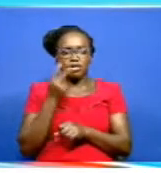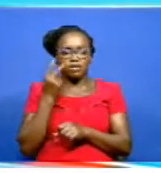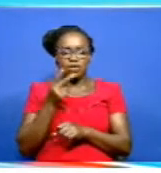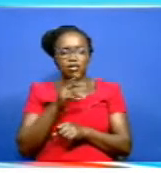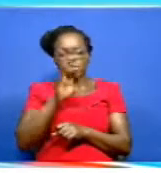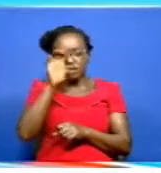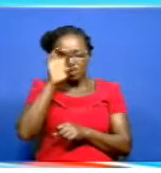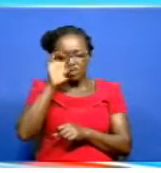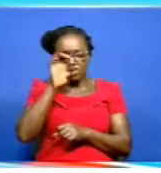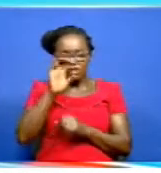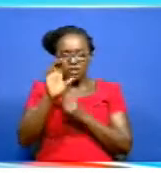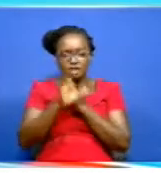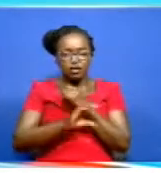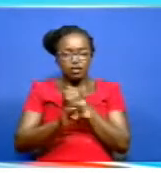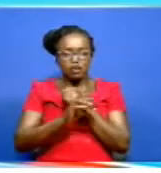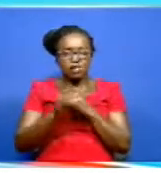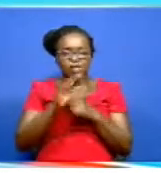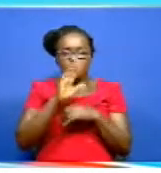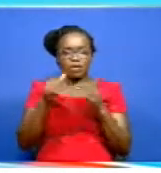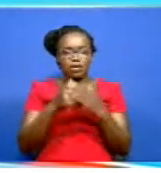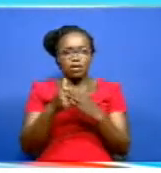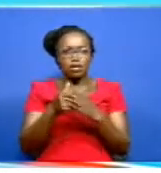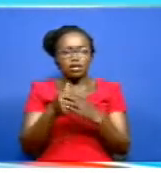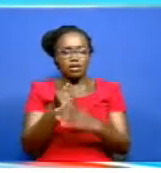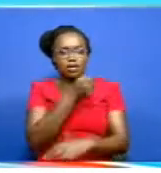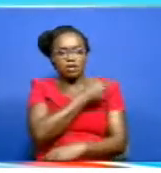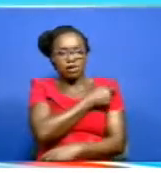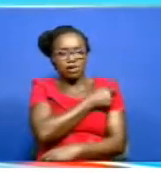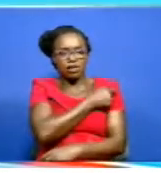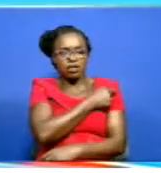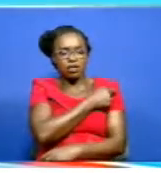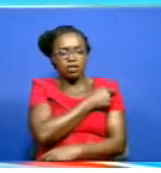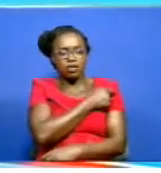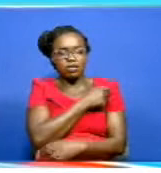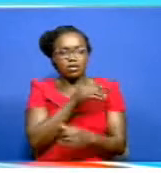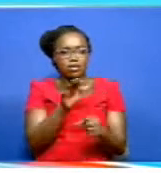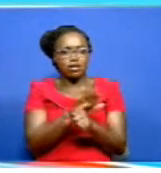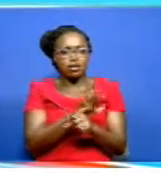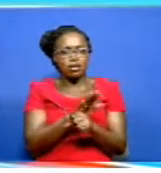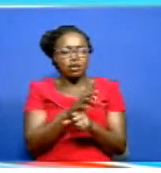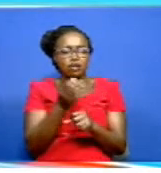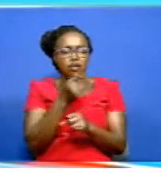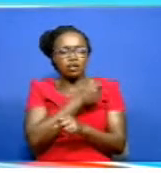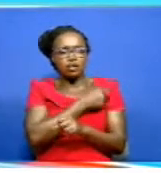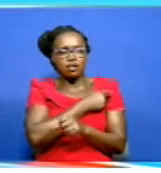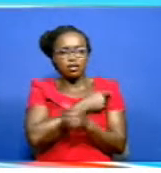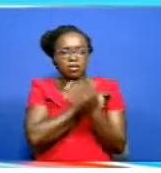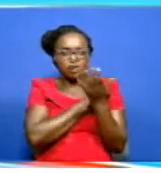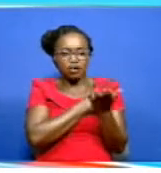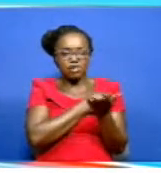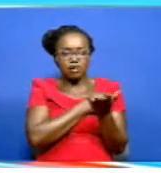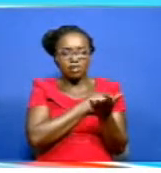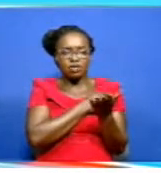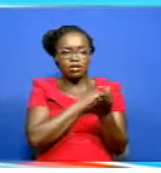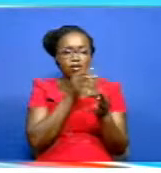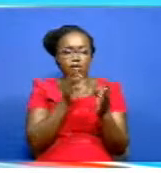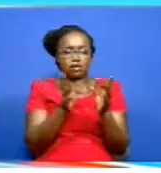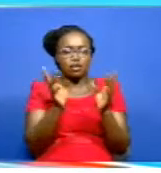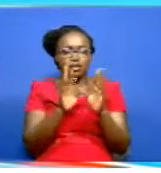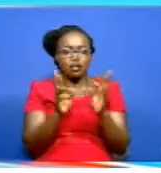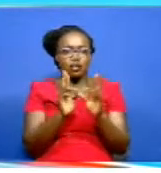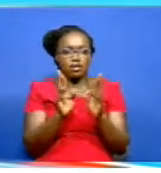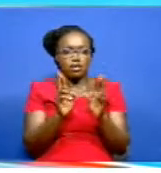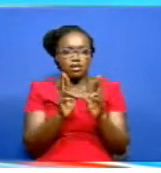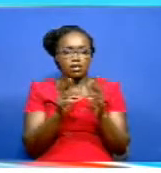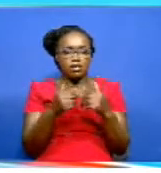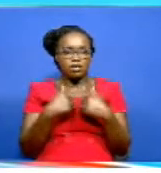European countries, where of course all the vaccines, or majority of the vaccines are. Perhaps if that clip is ready, we